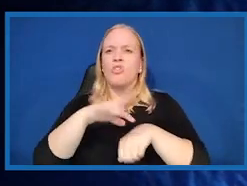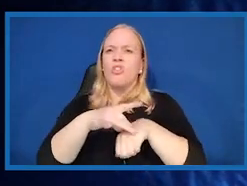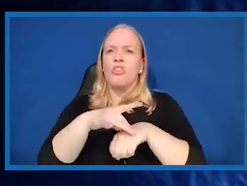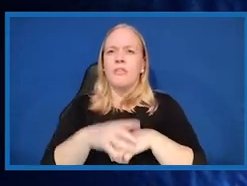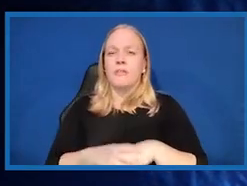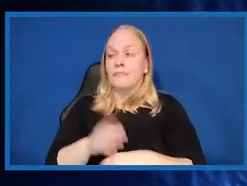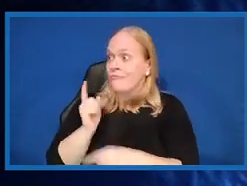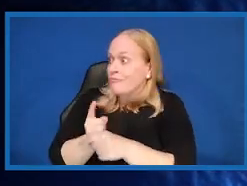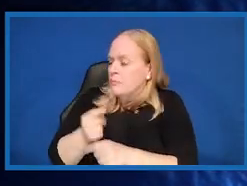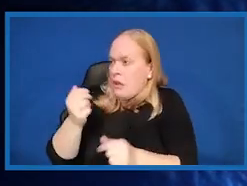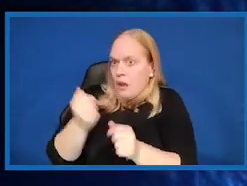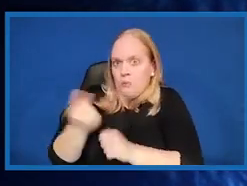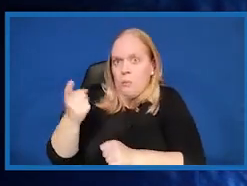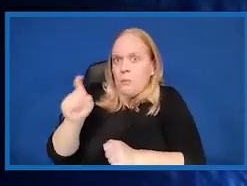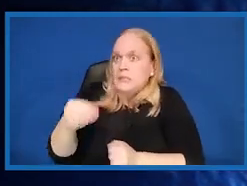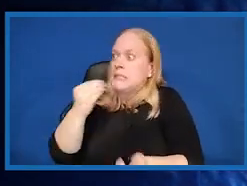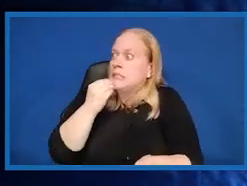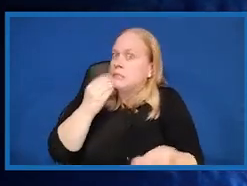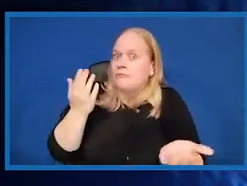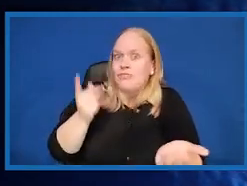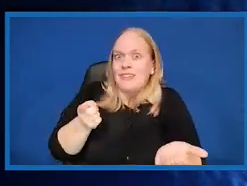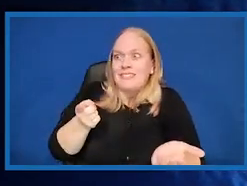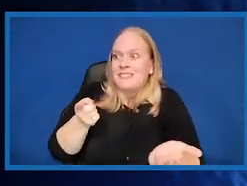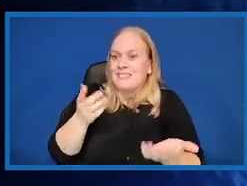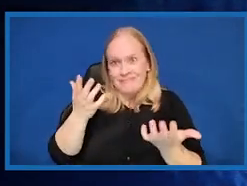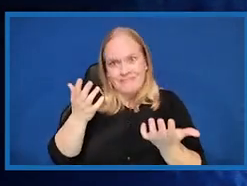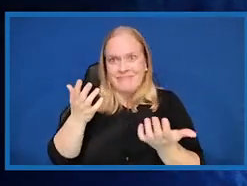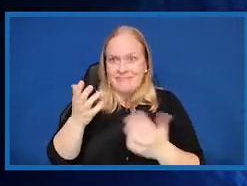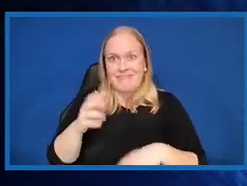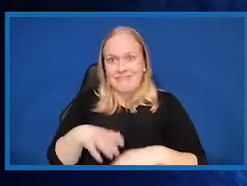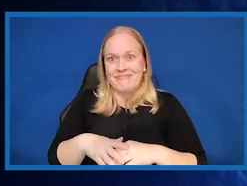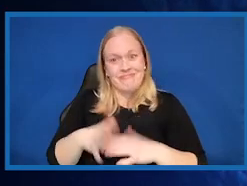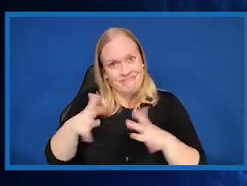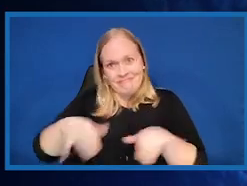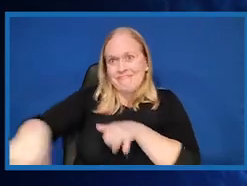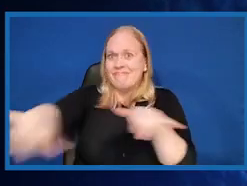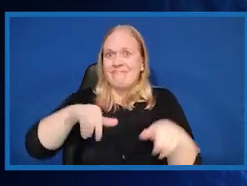right? That's exactly. That's kind of a hard and fast rule.